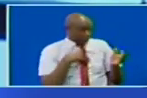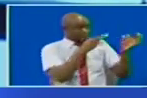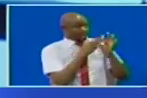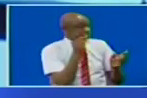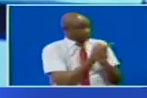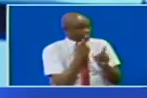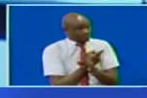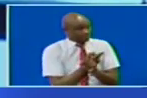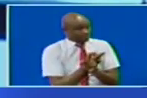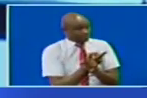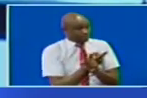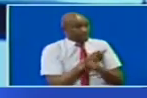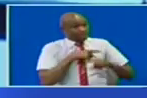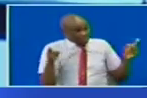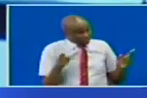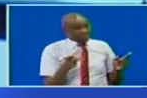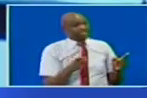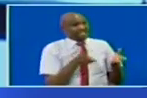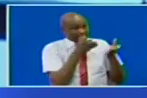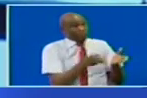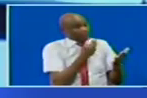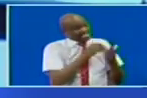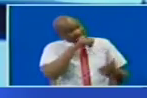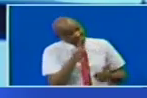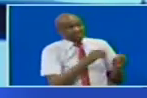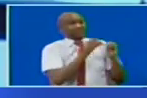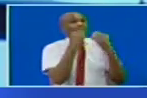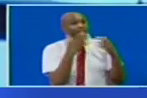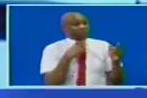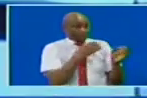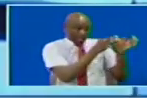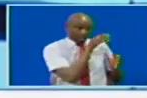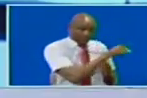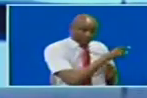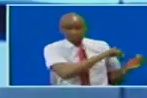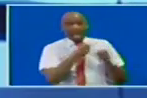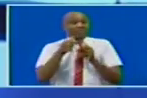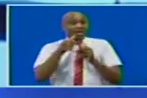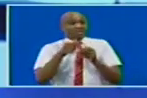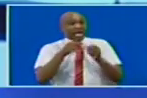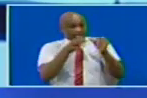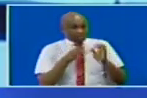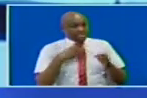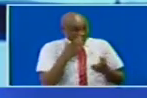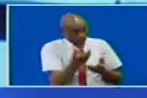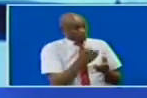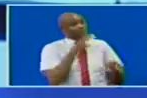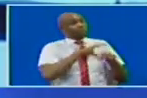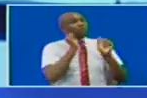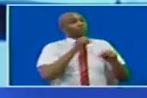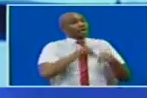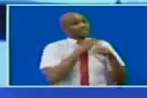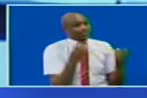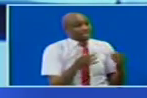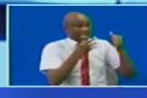payments. Unfortunately, already some monies had been transferred from these accounts to other accounts. So we only managed to